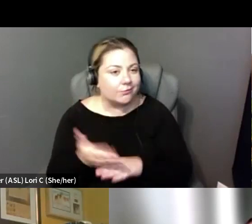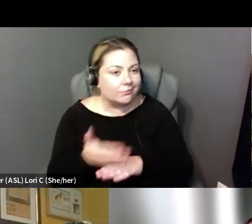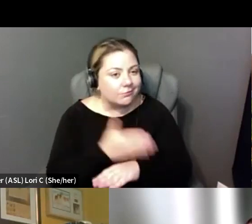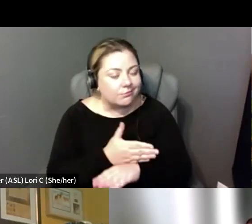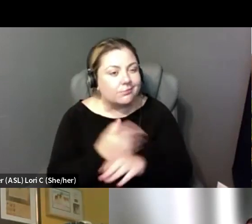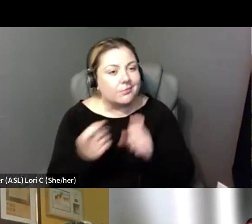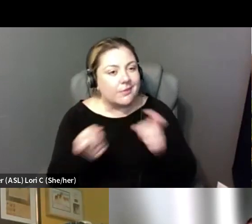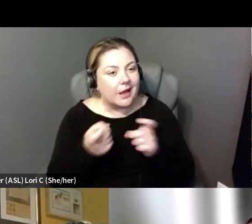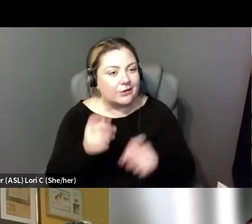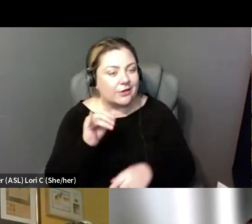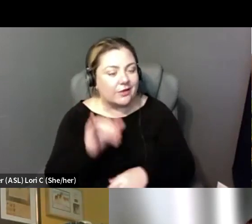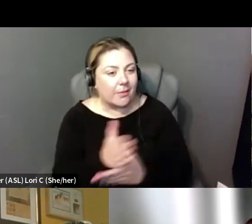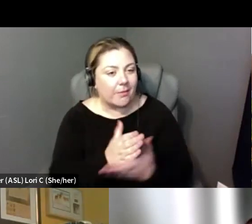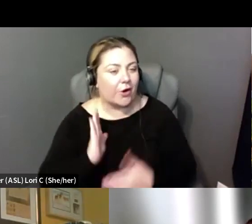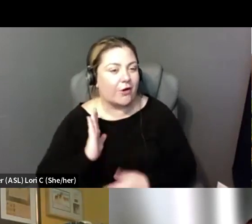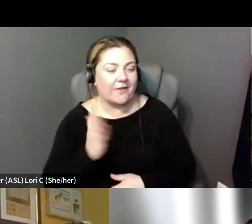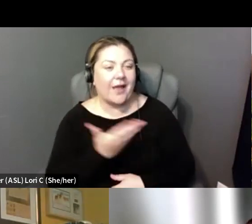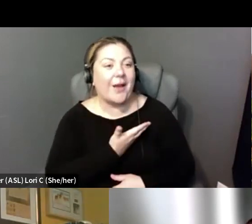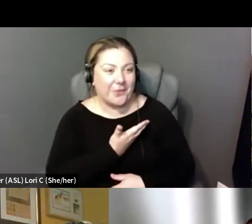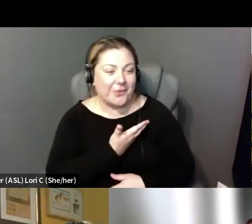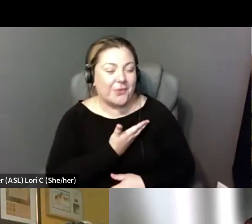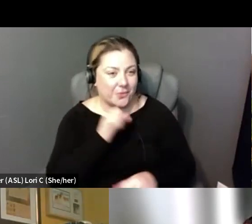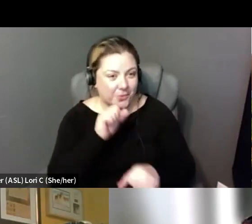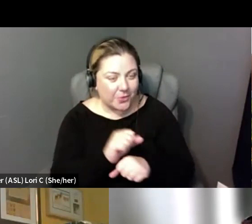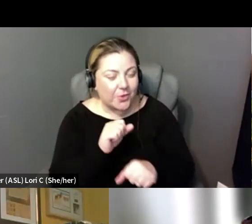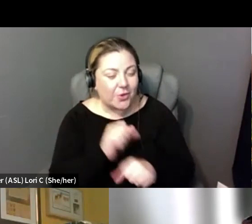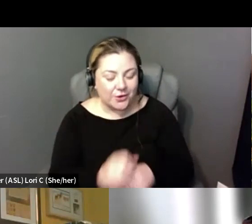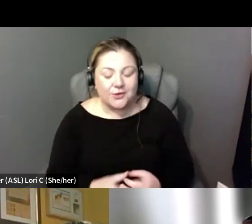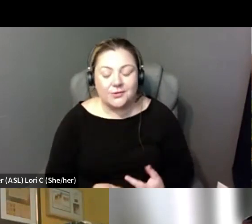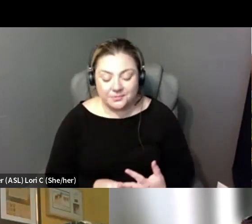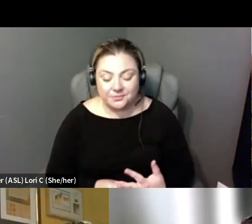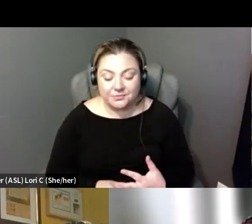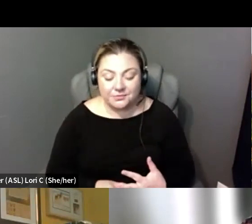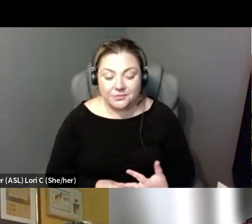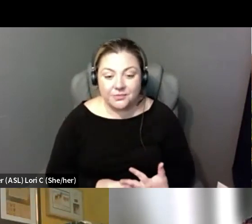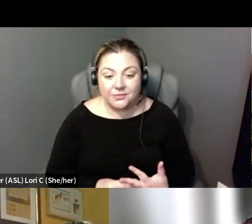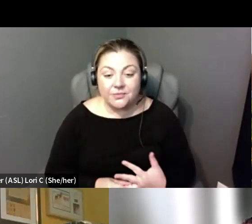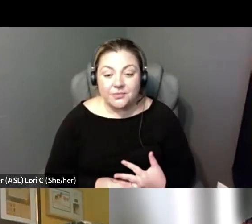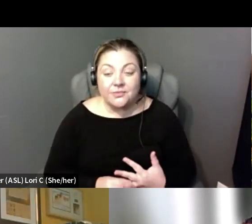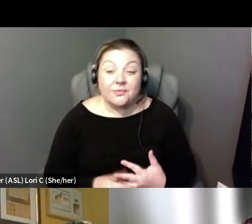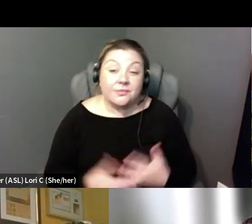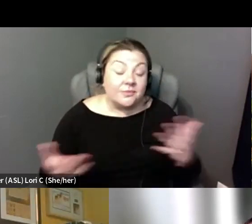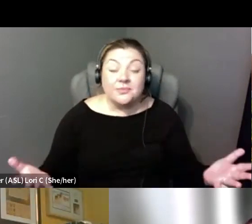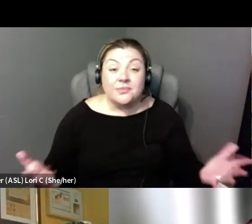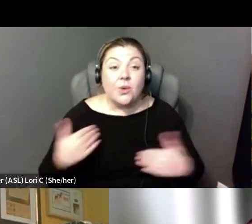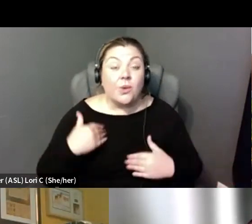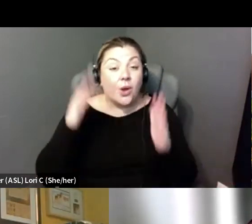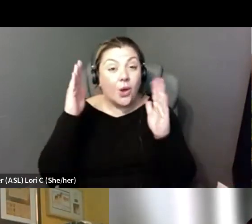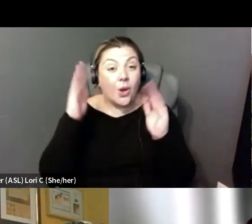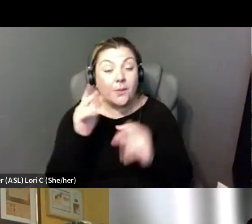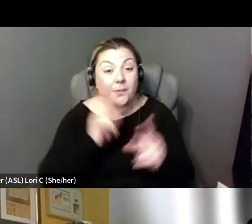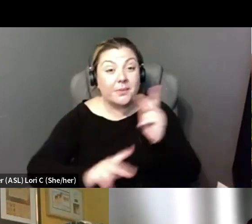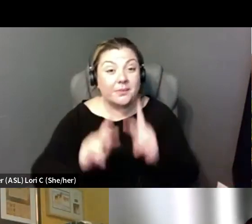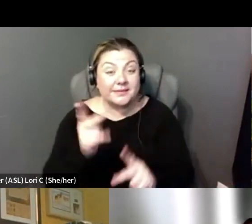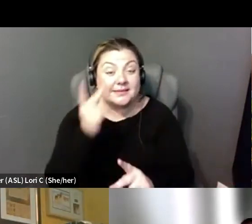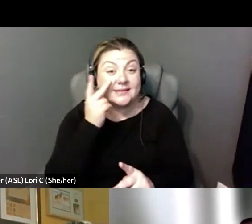acknowledging our role in the unsustainability, but also hope that people have started to see some value